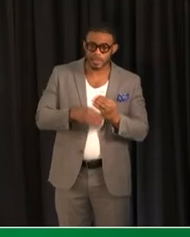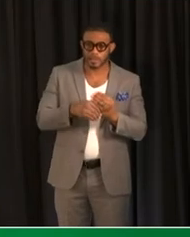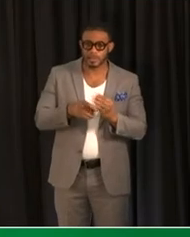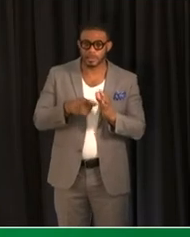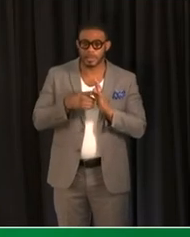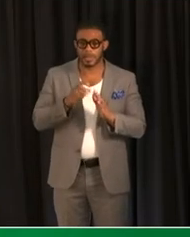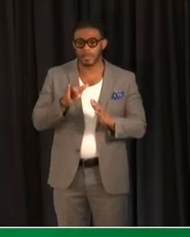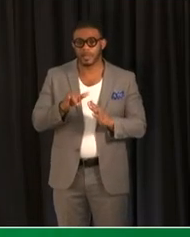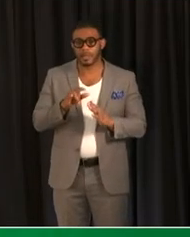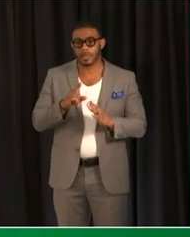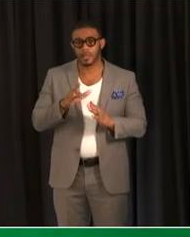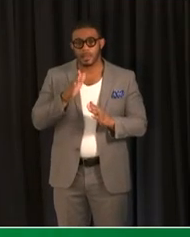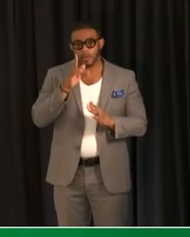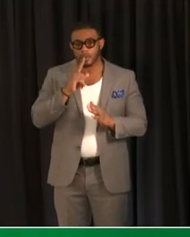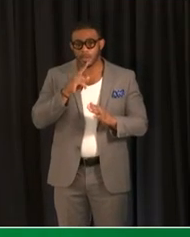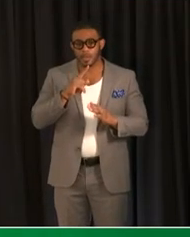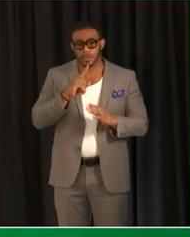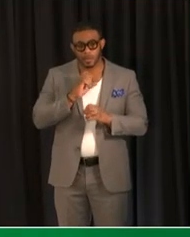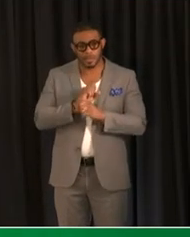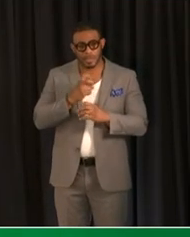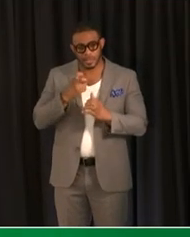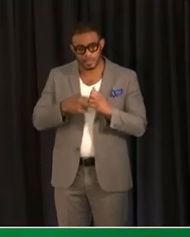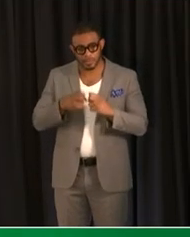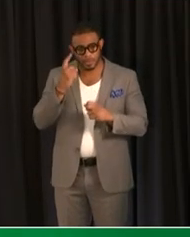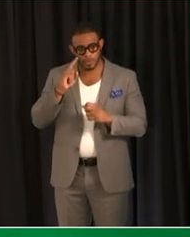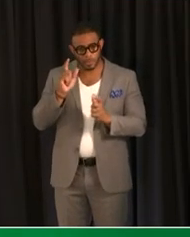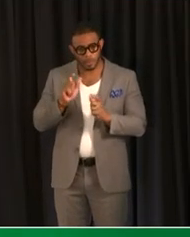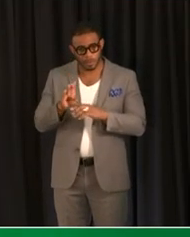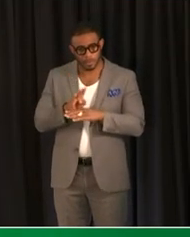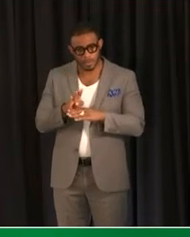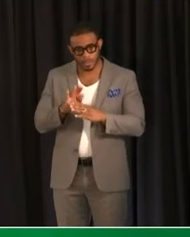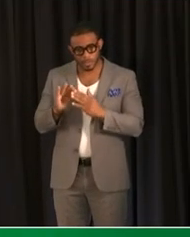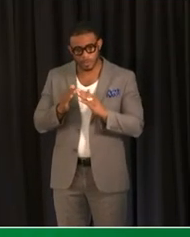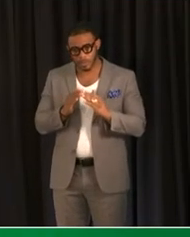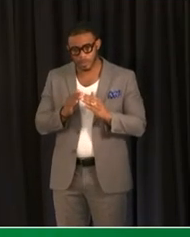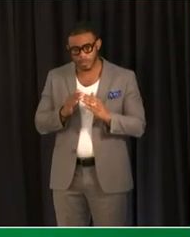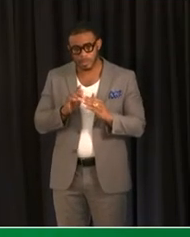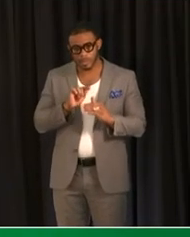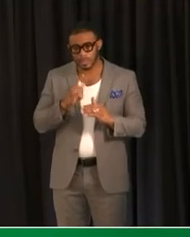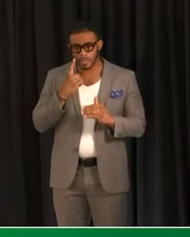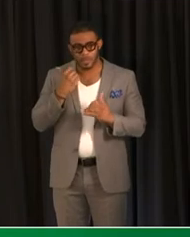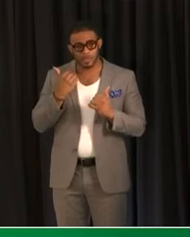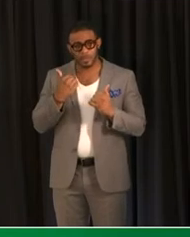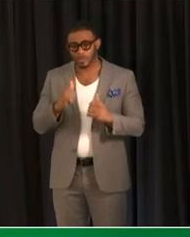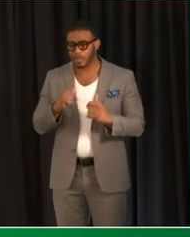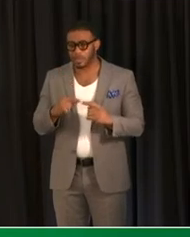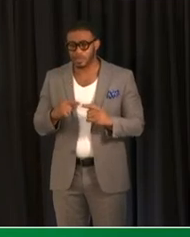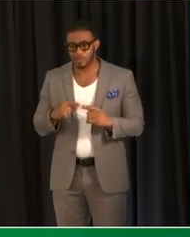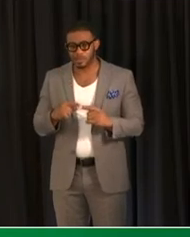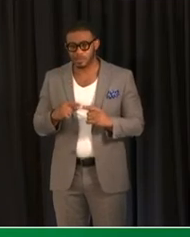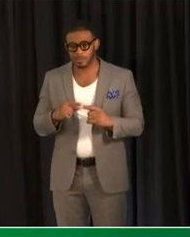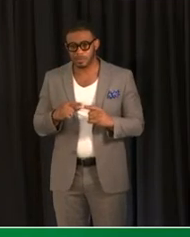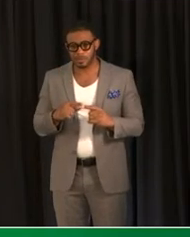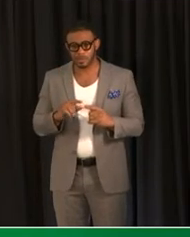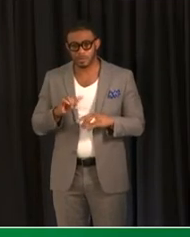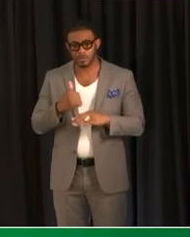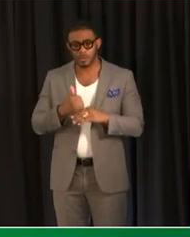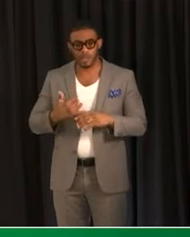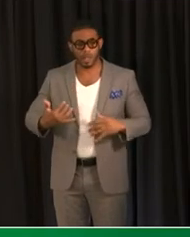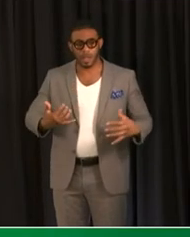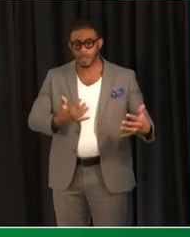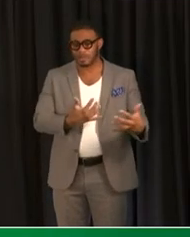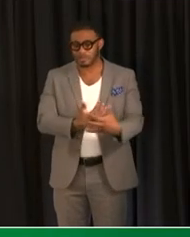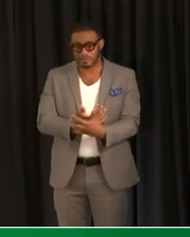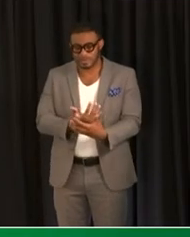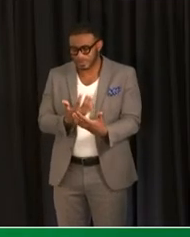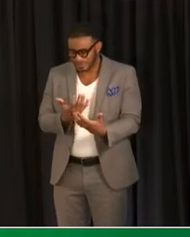additional mandates that are going to be really difficult for the small business community as they're just trying to put their